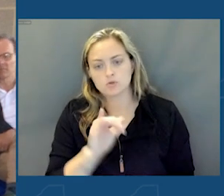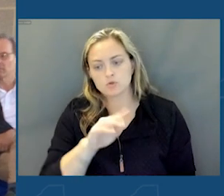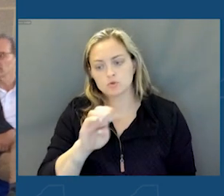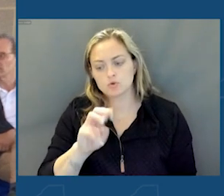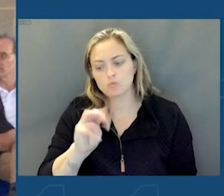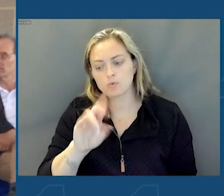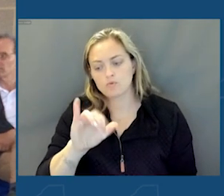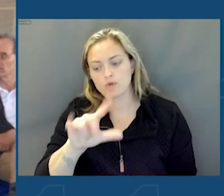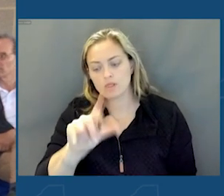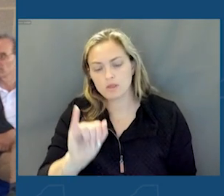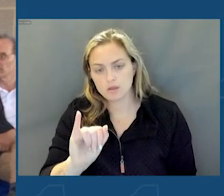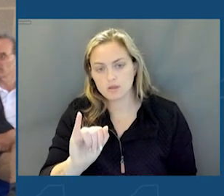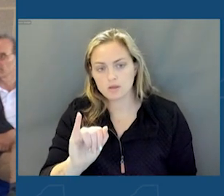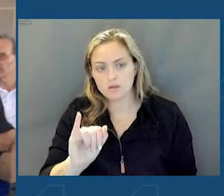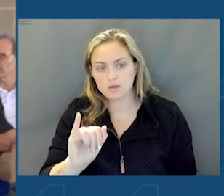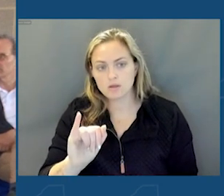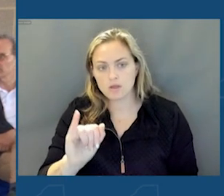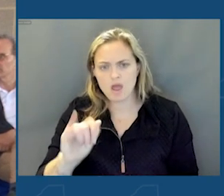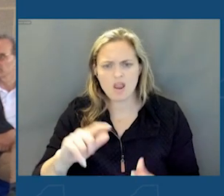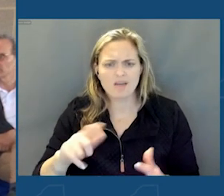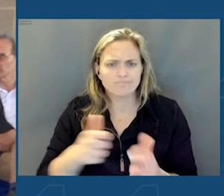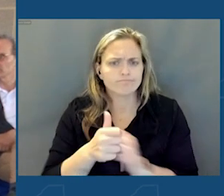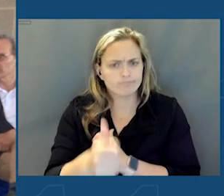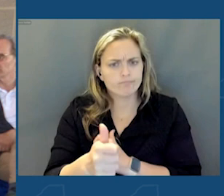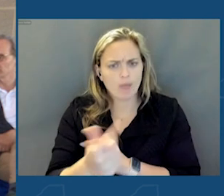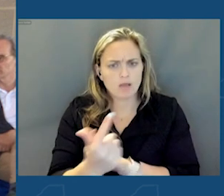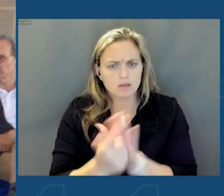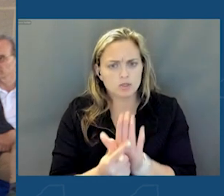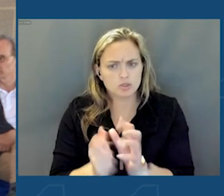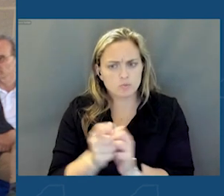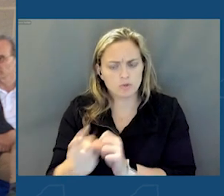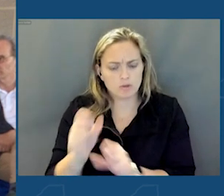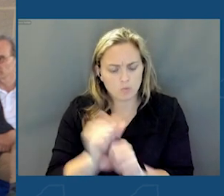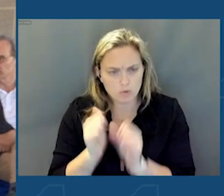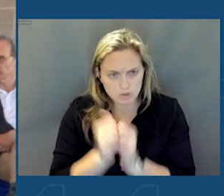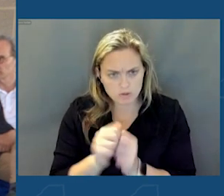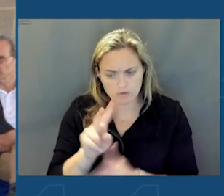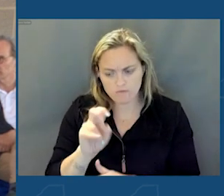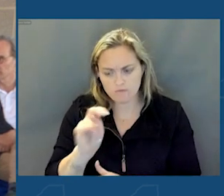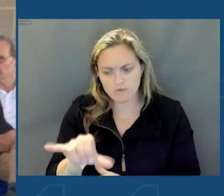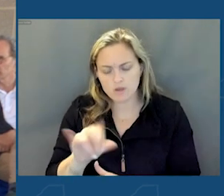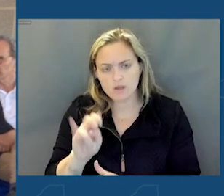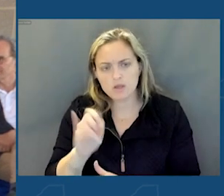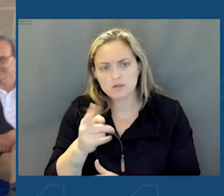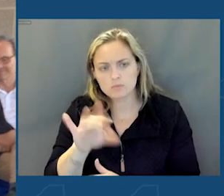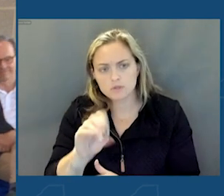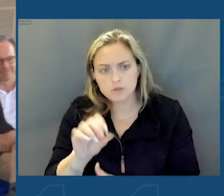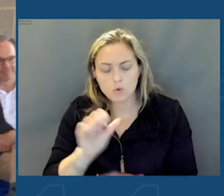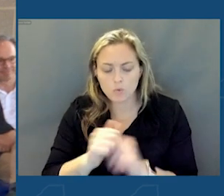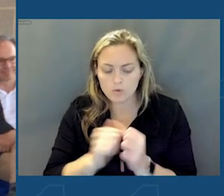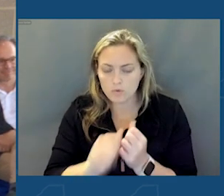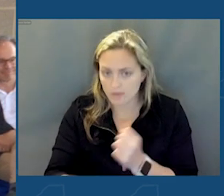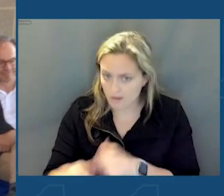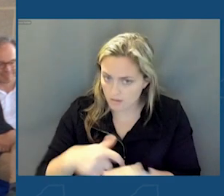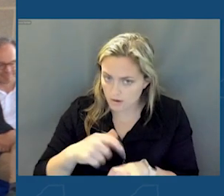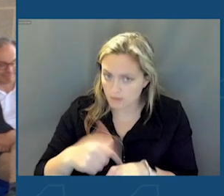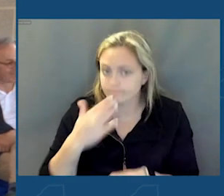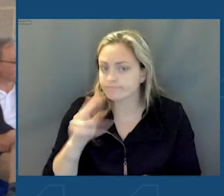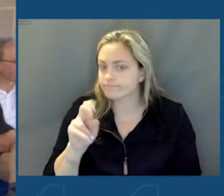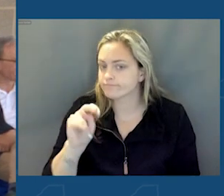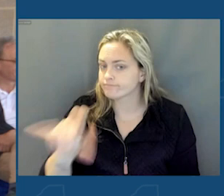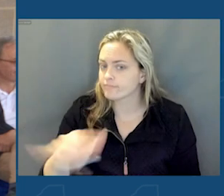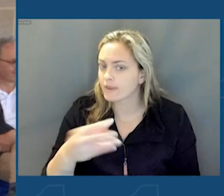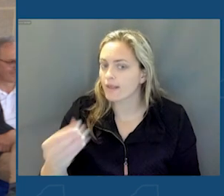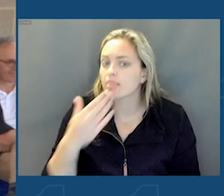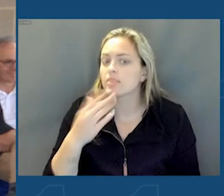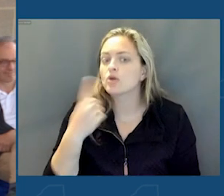I passed the legislation, worked on it together. Vinny Esposito was working with it at the time. Thank you, Vinny, and thank you for getting